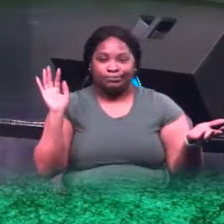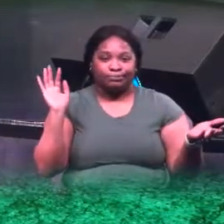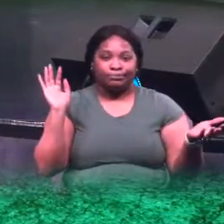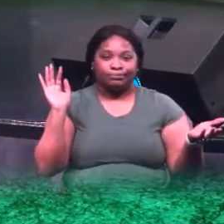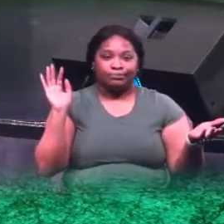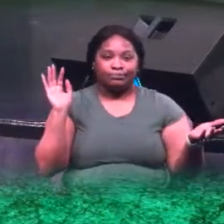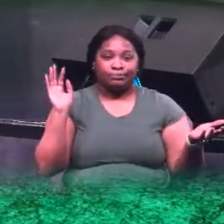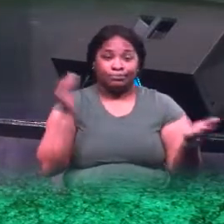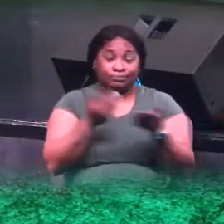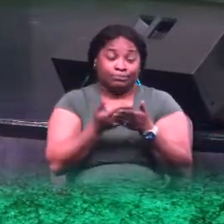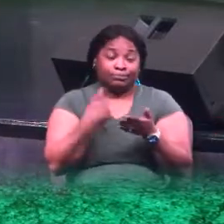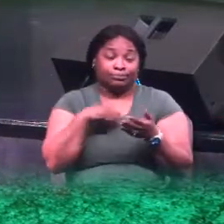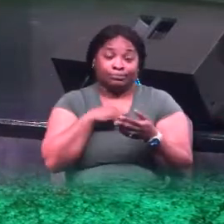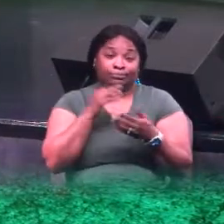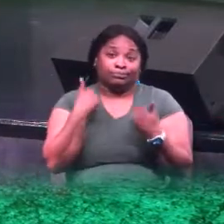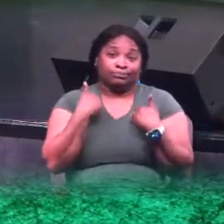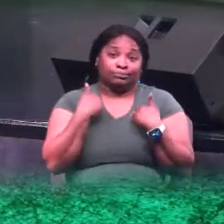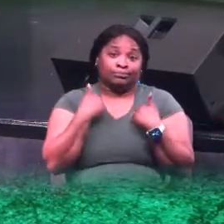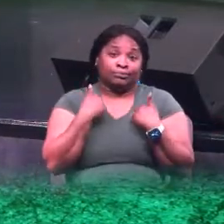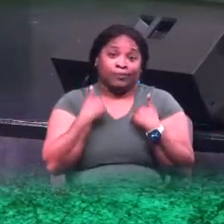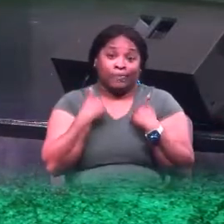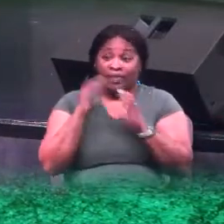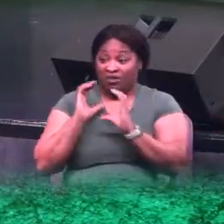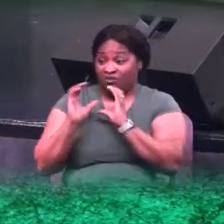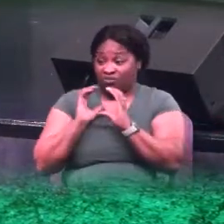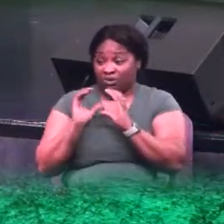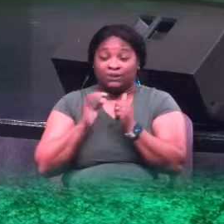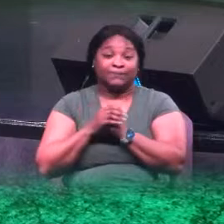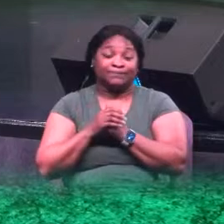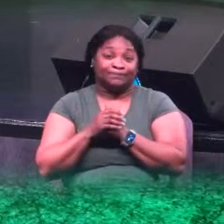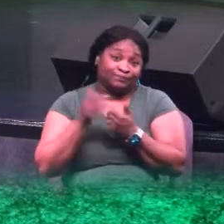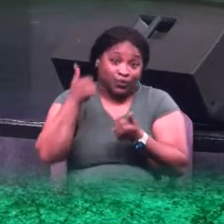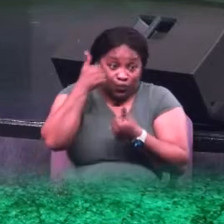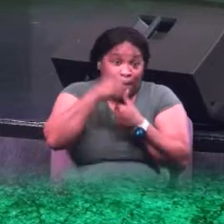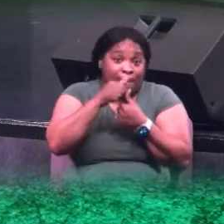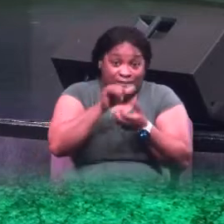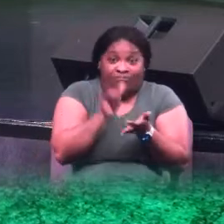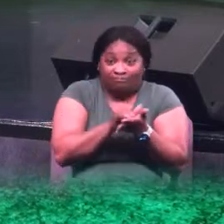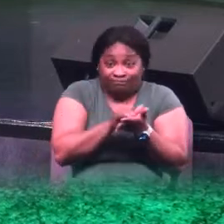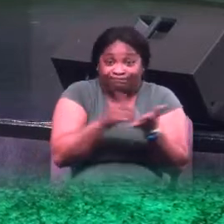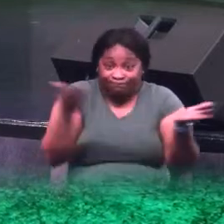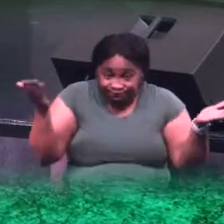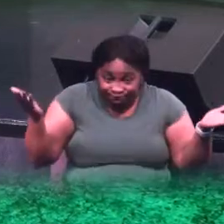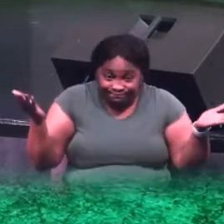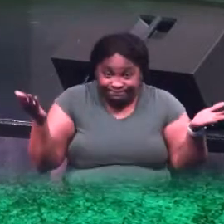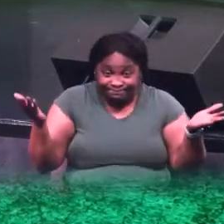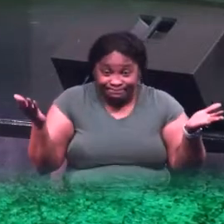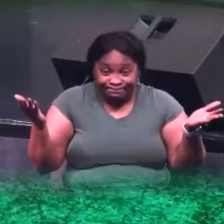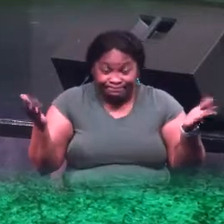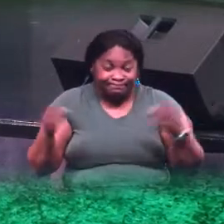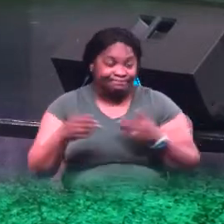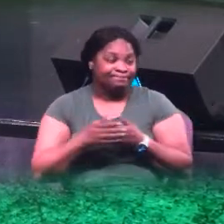We used to have things called conversations. Do y'all remember that?